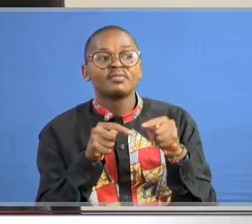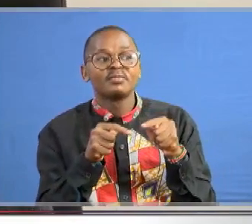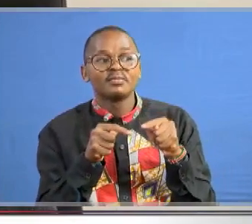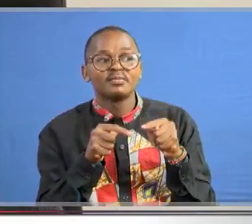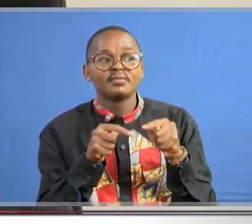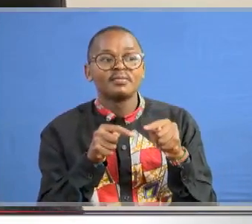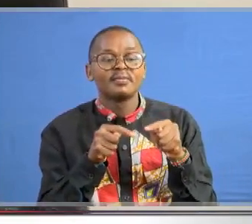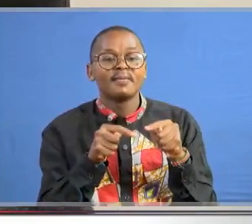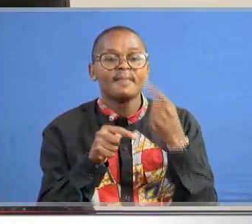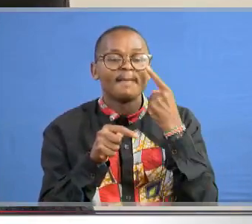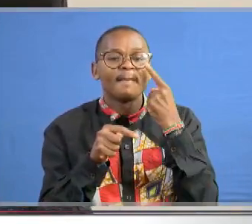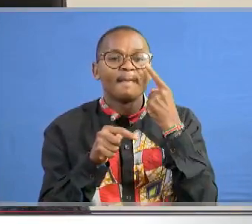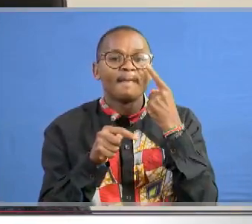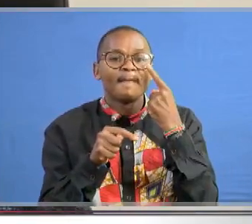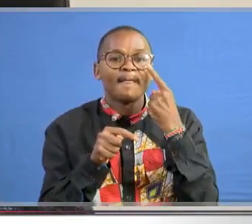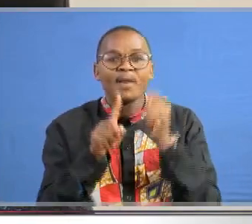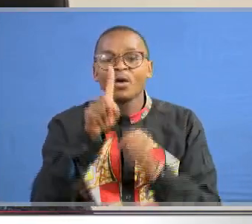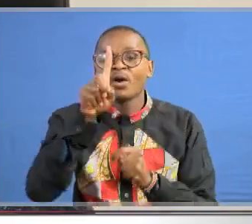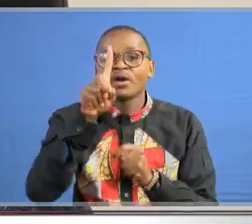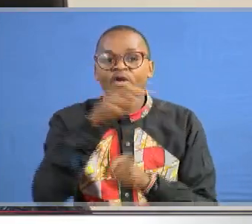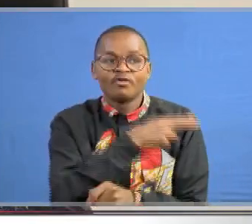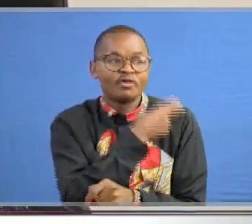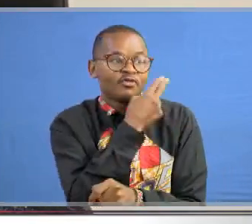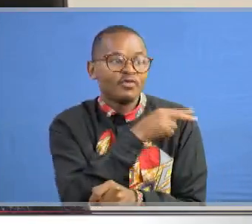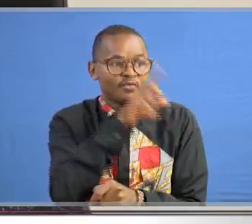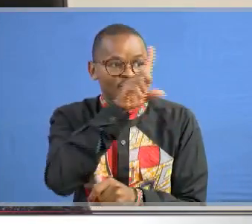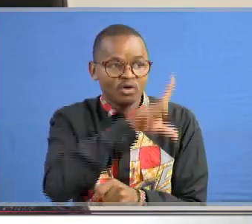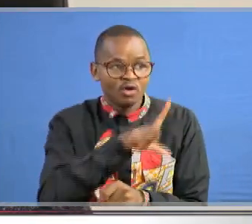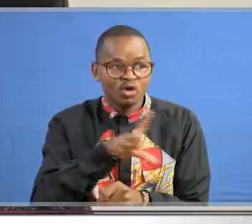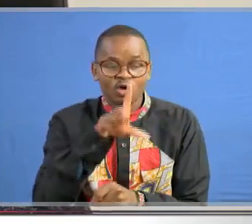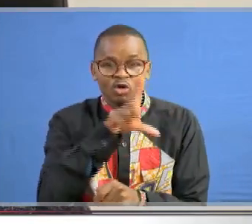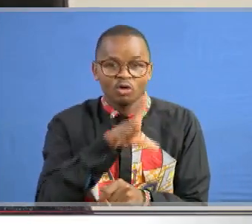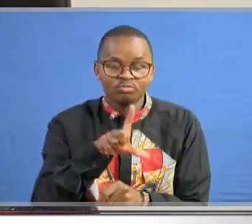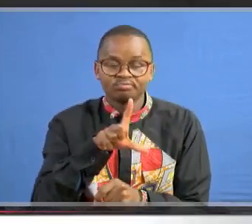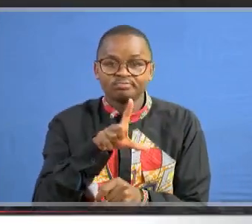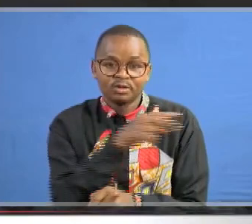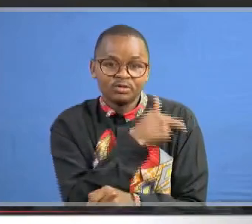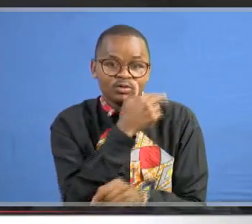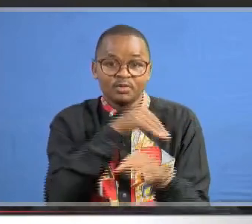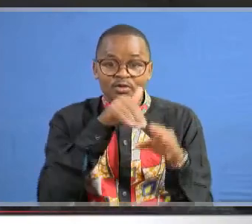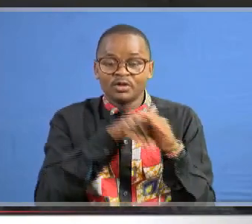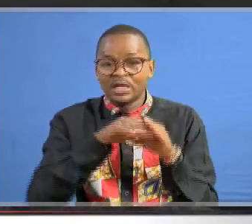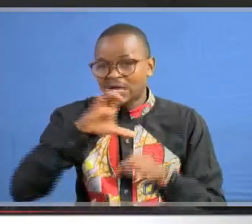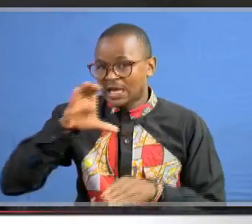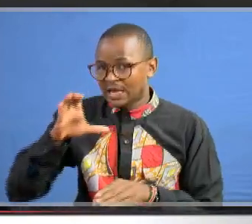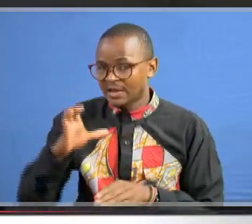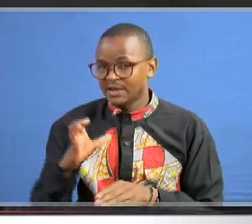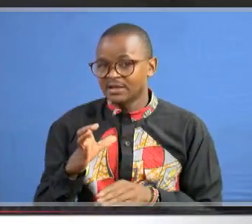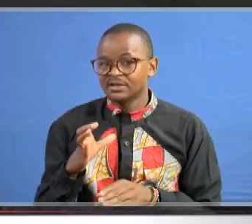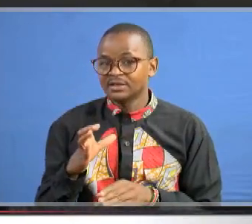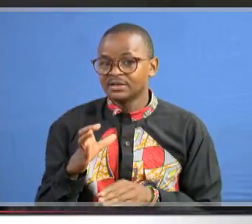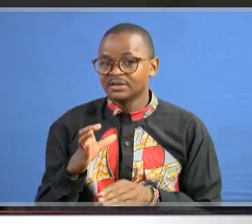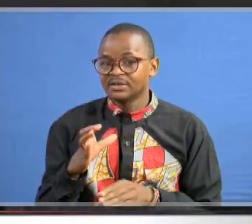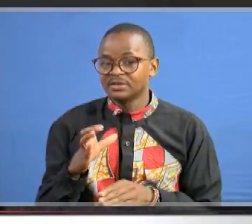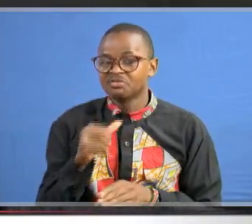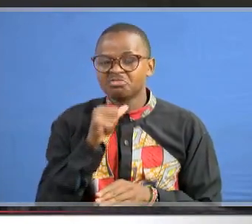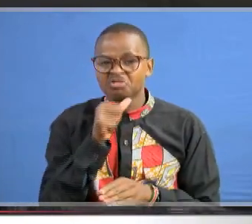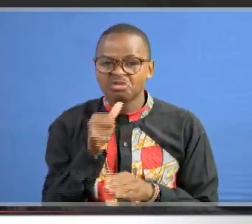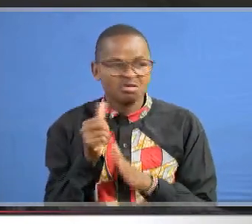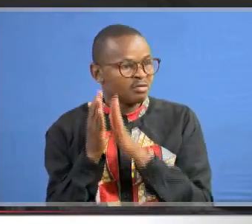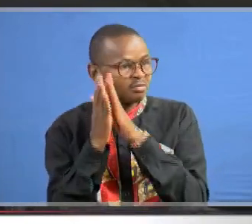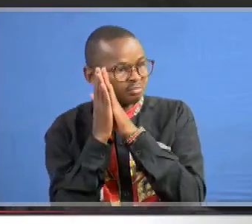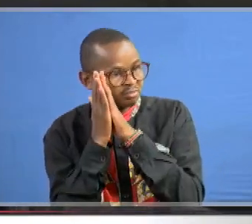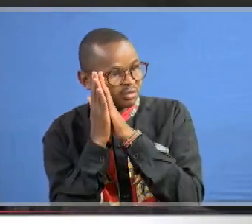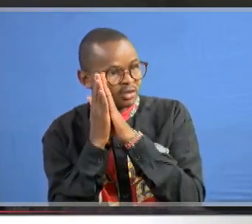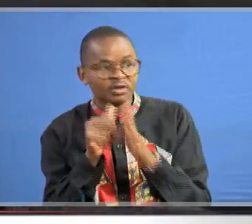she actually came to one of the hospitals, local hospitals here in town. Her symptoms presented: she could not sleep,